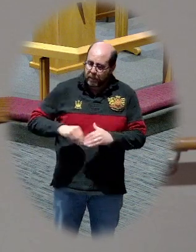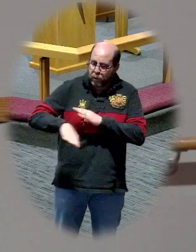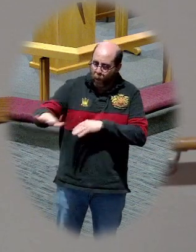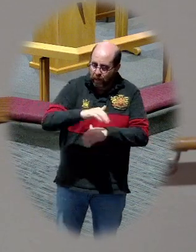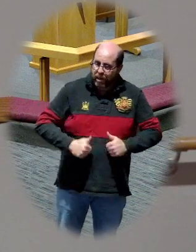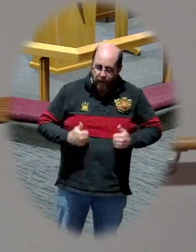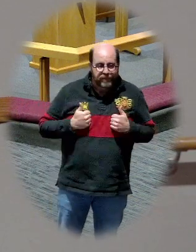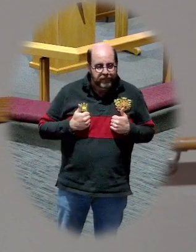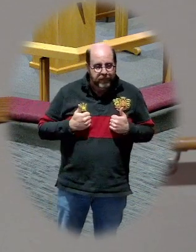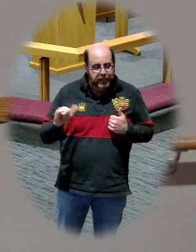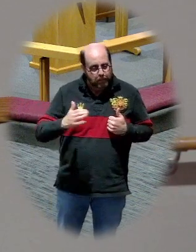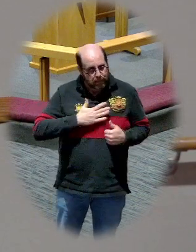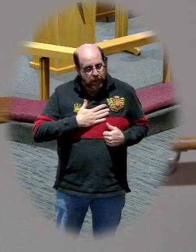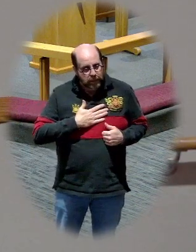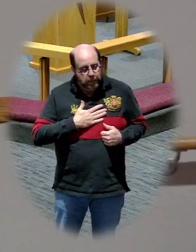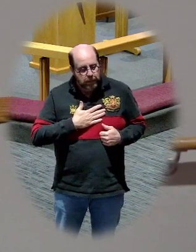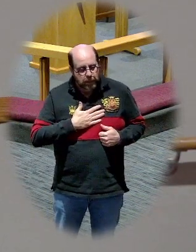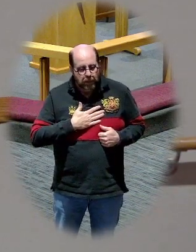St. Paul